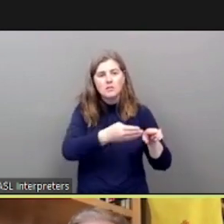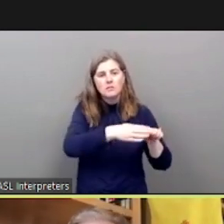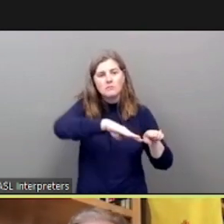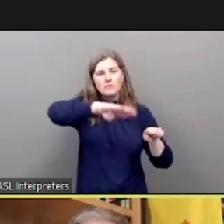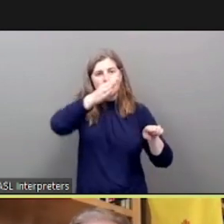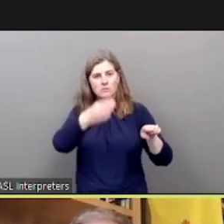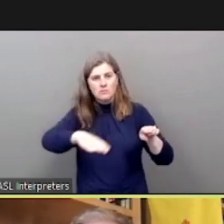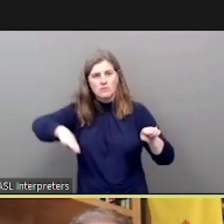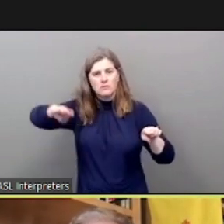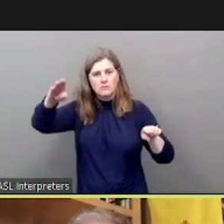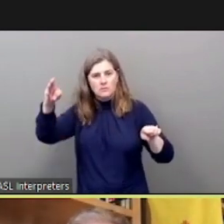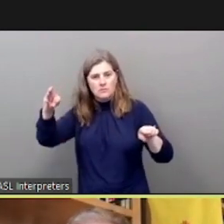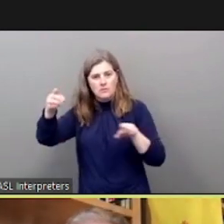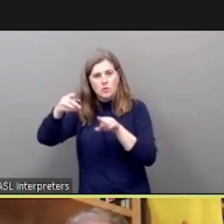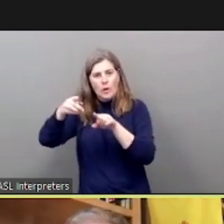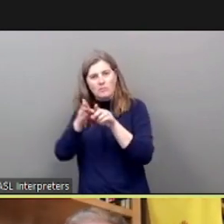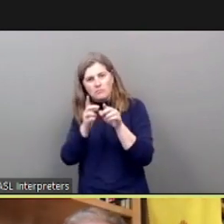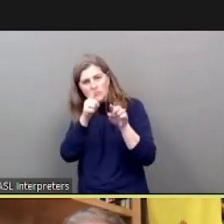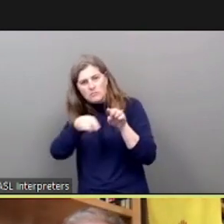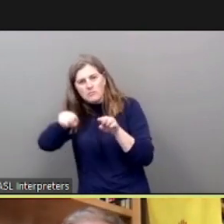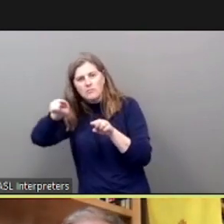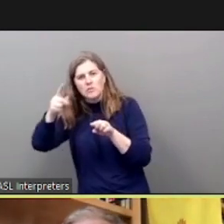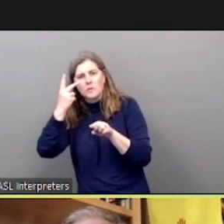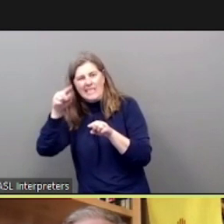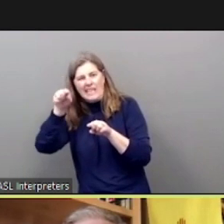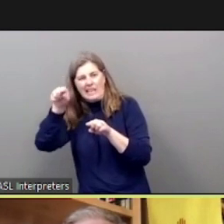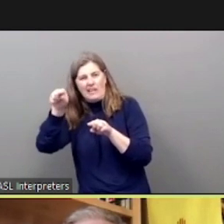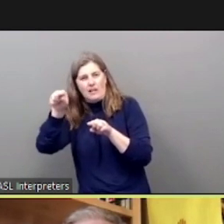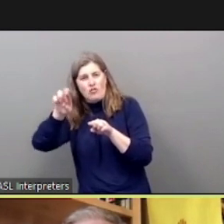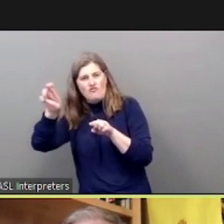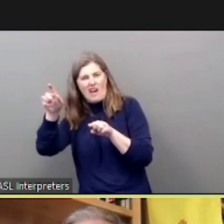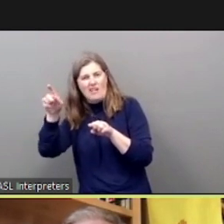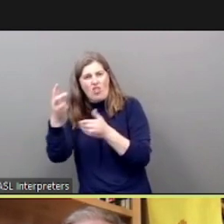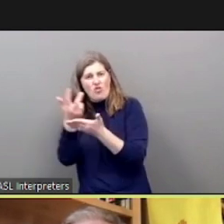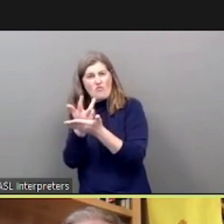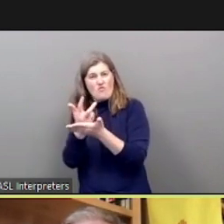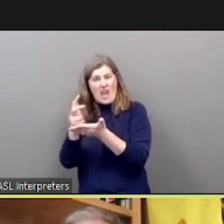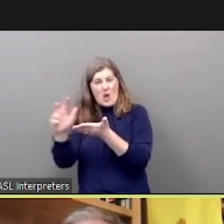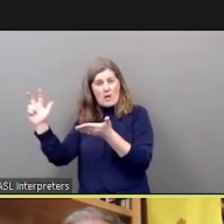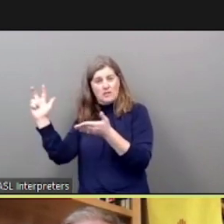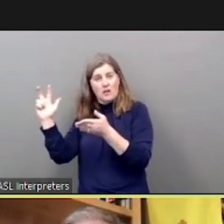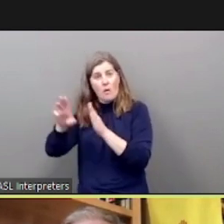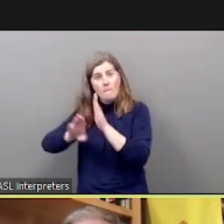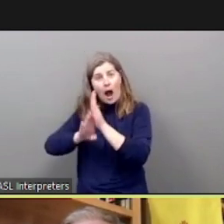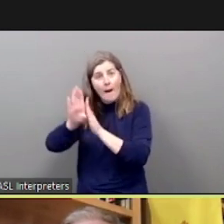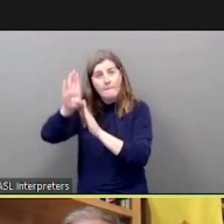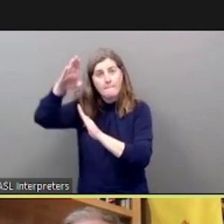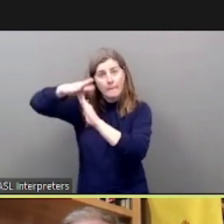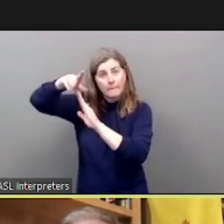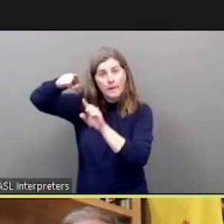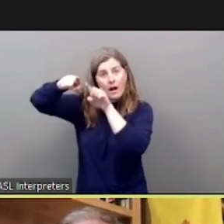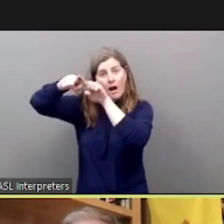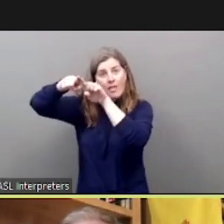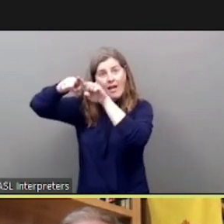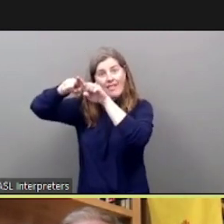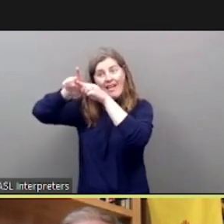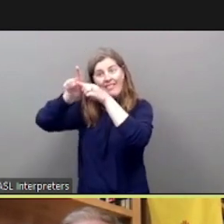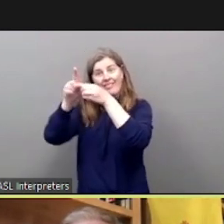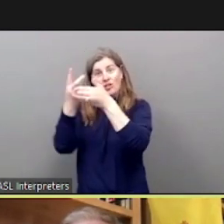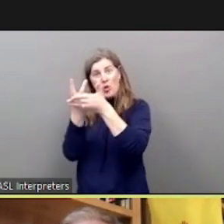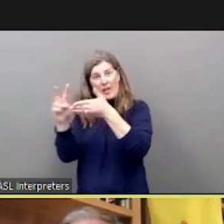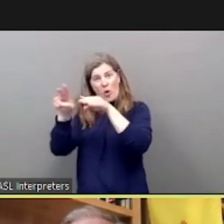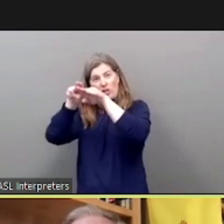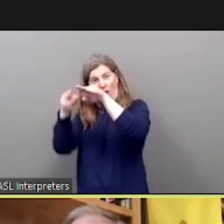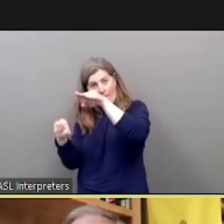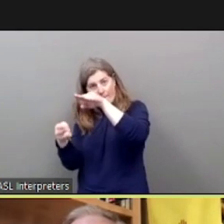population. You can trace it through, but then you can go back to about 3 weeks ago where it was at a peak. It dropped the next week,